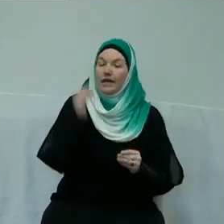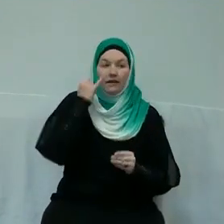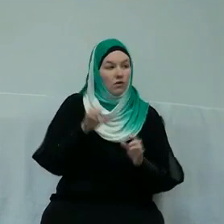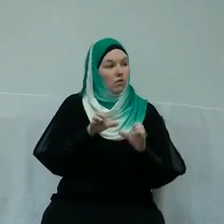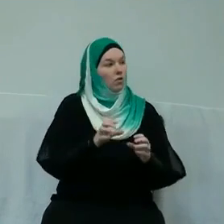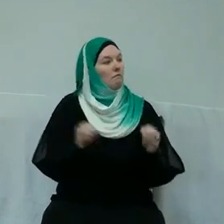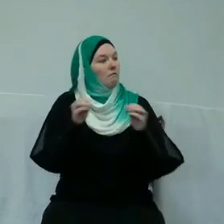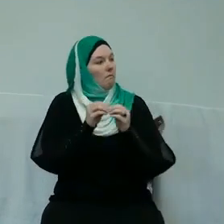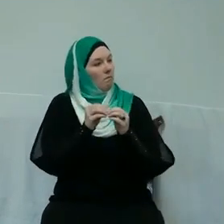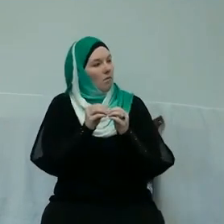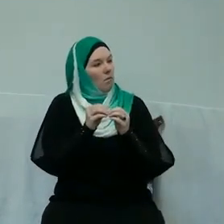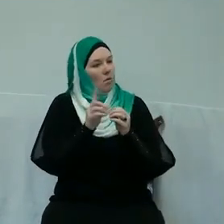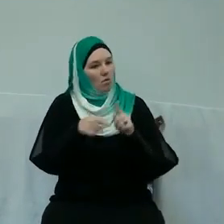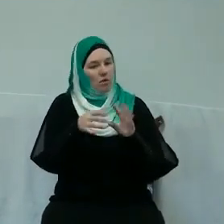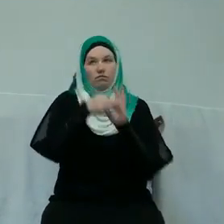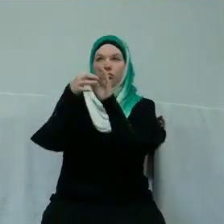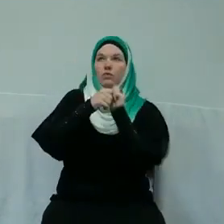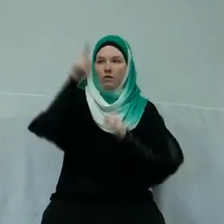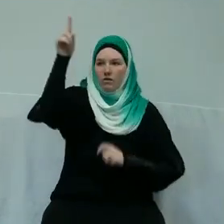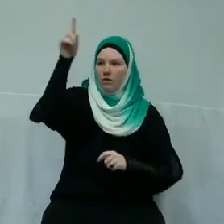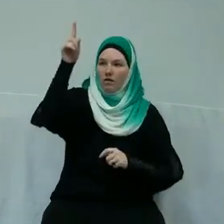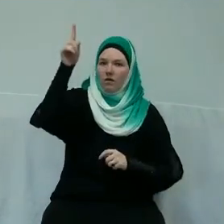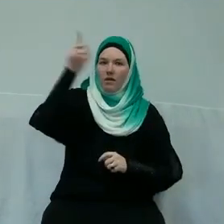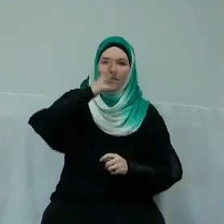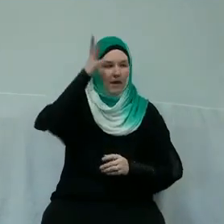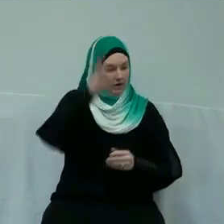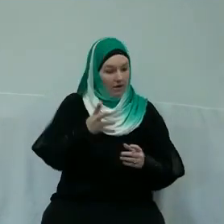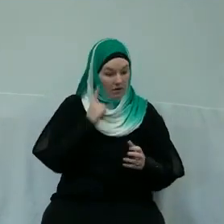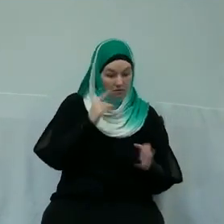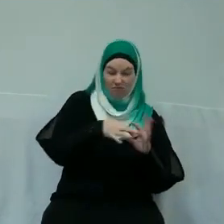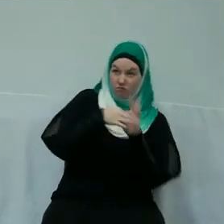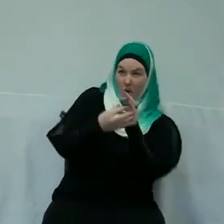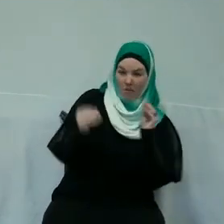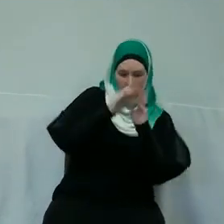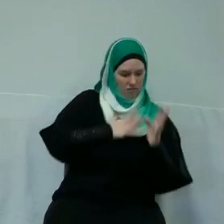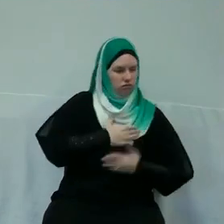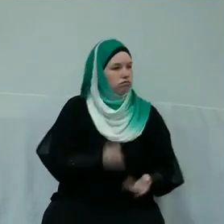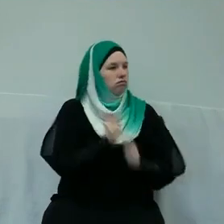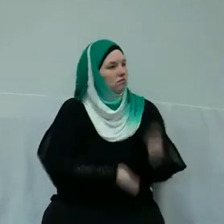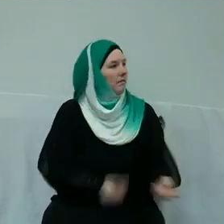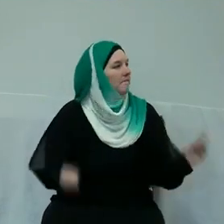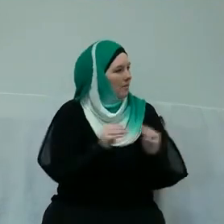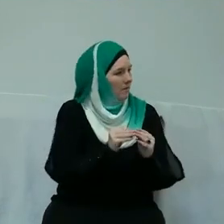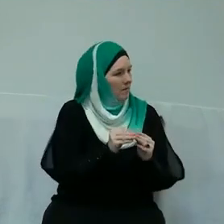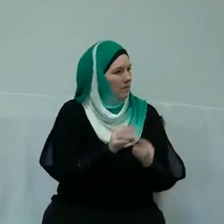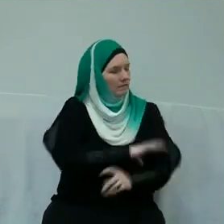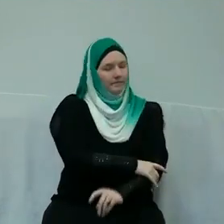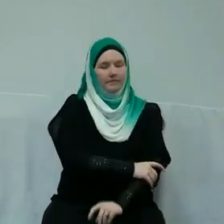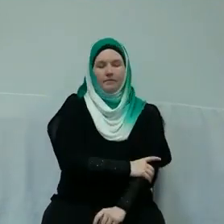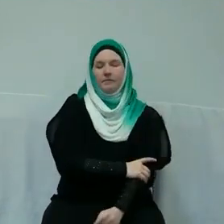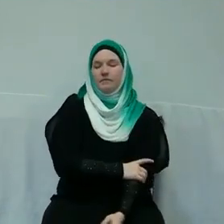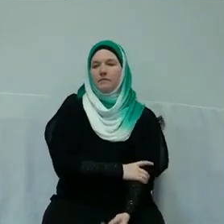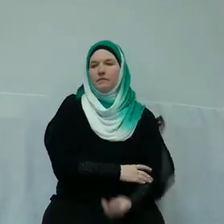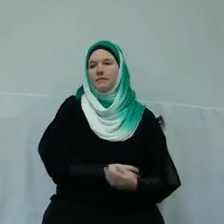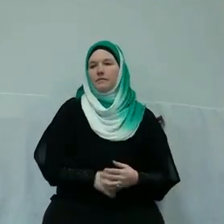do more when it comes to your relationship with Allah, your relationship with your future, your relationship with your mother, with